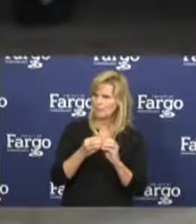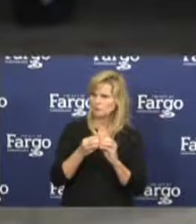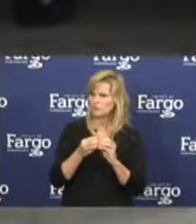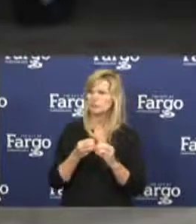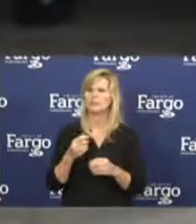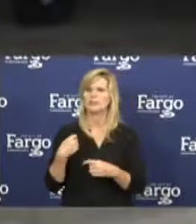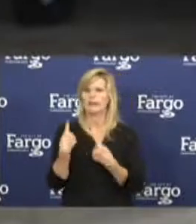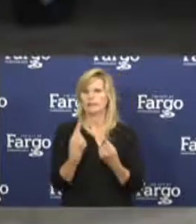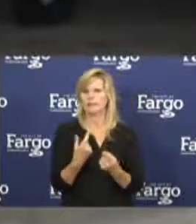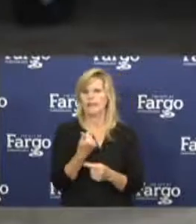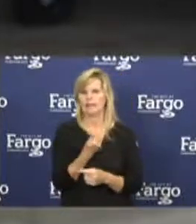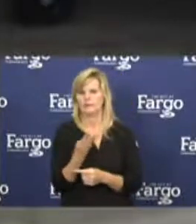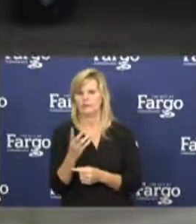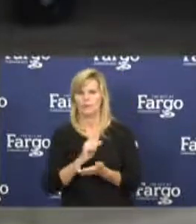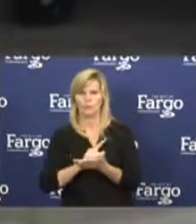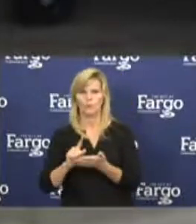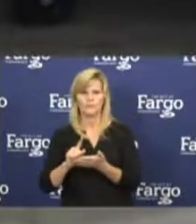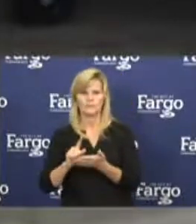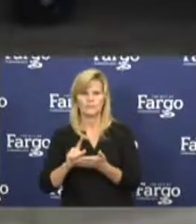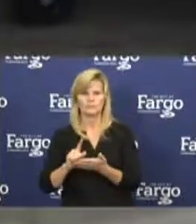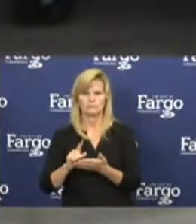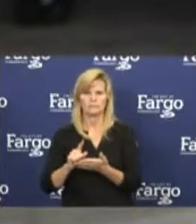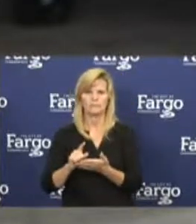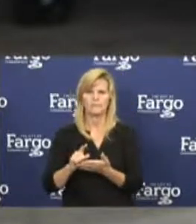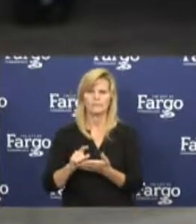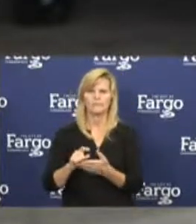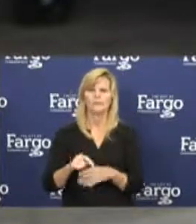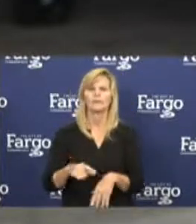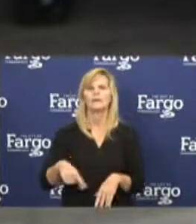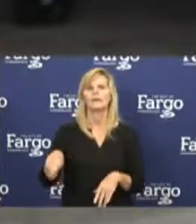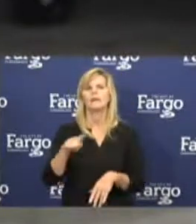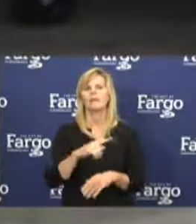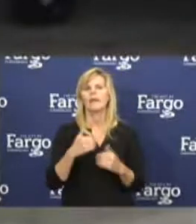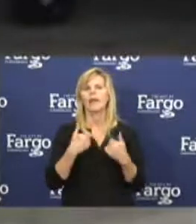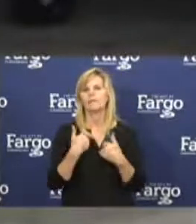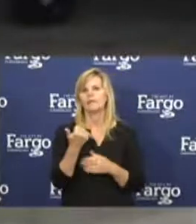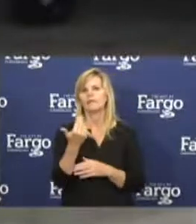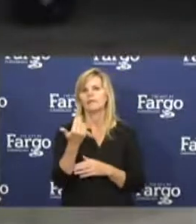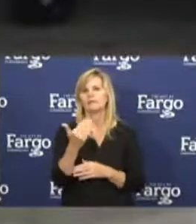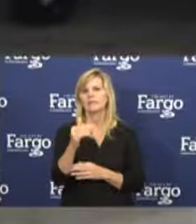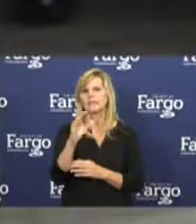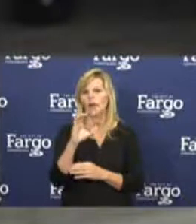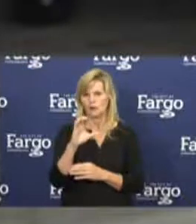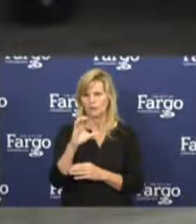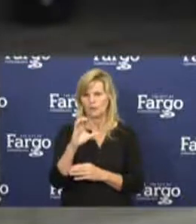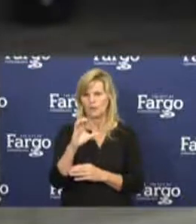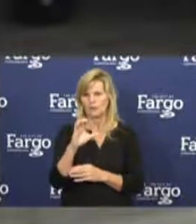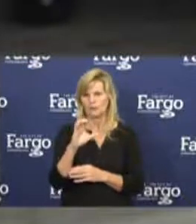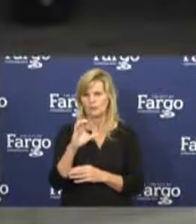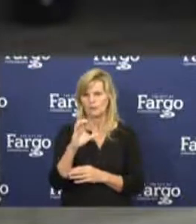increase in the last few weeks where their cases have increased. They have about 1,500